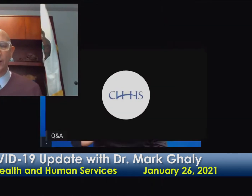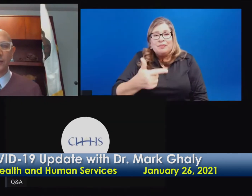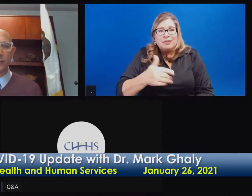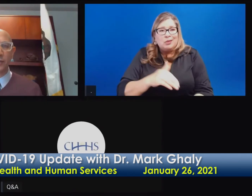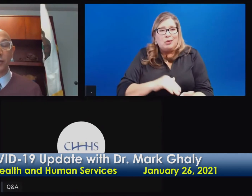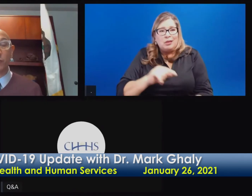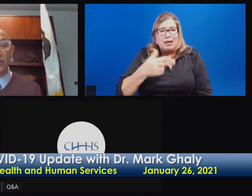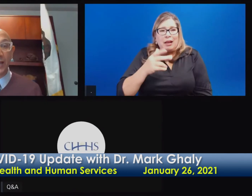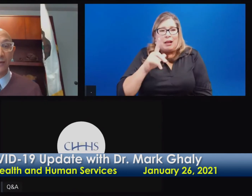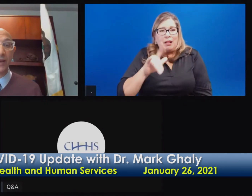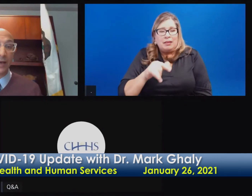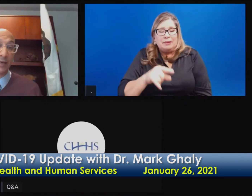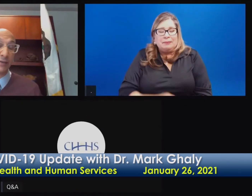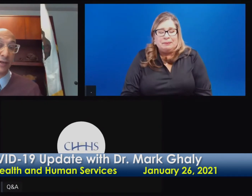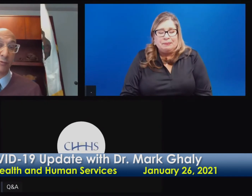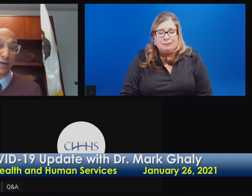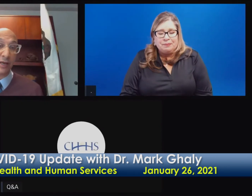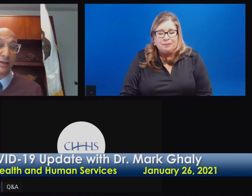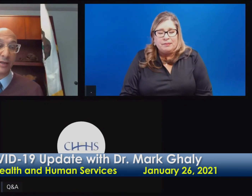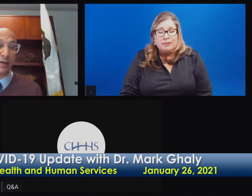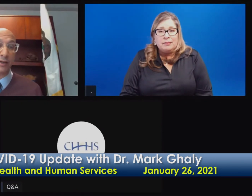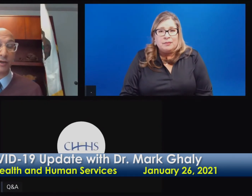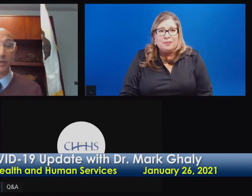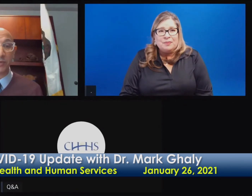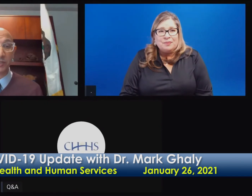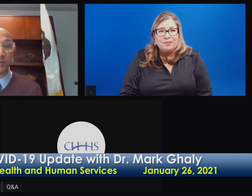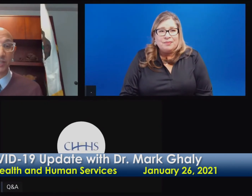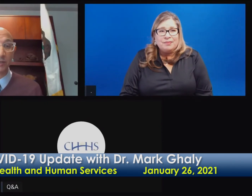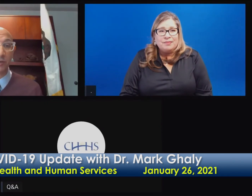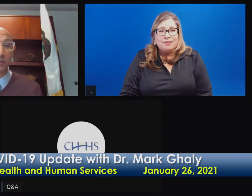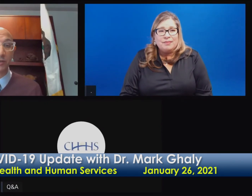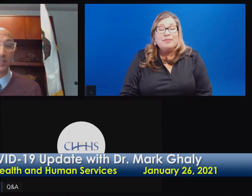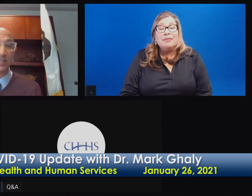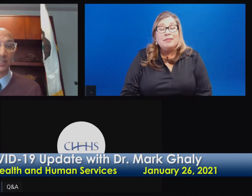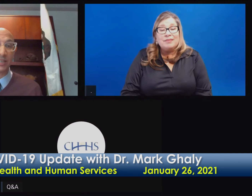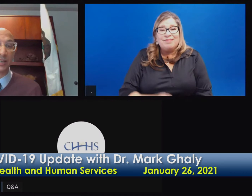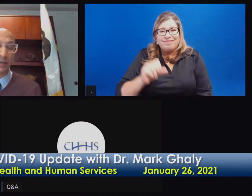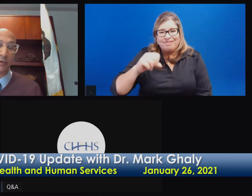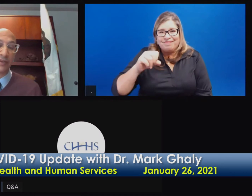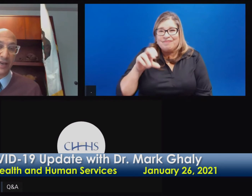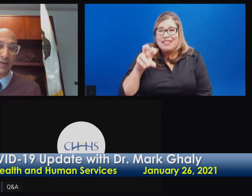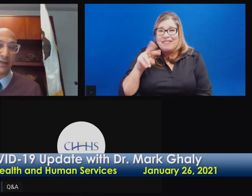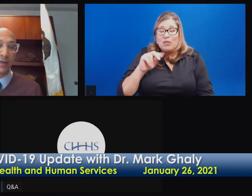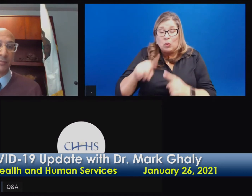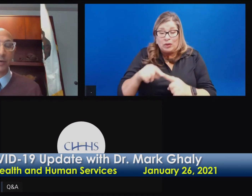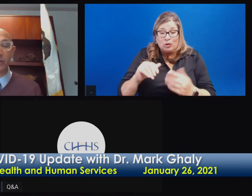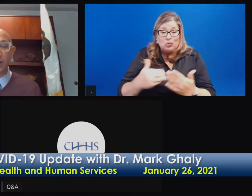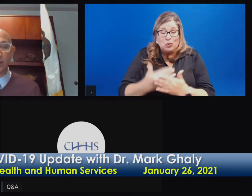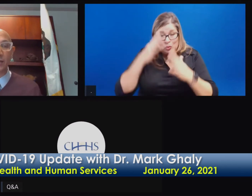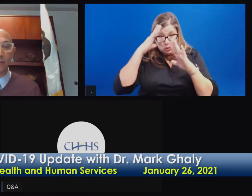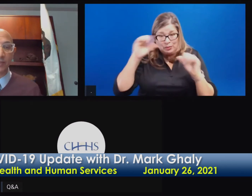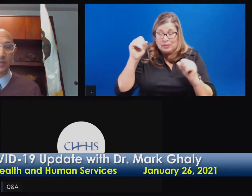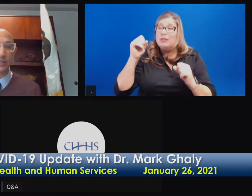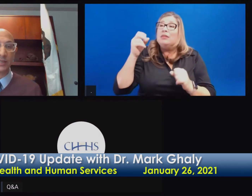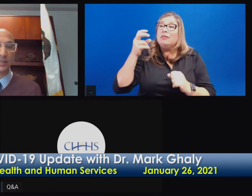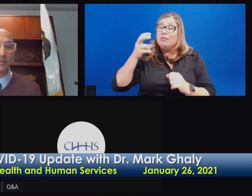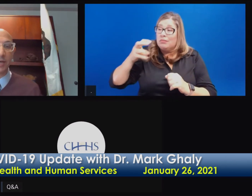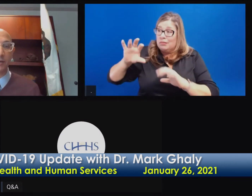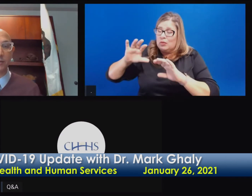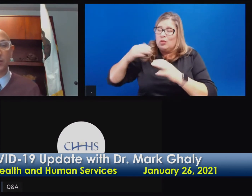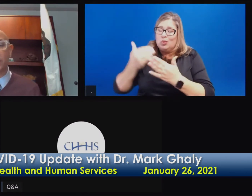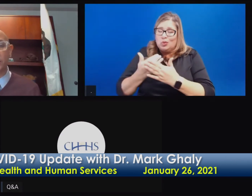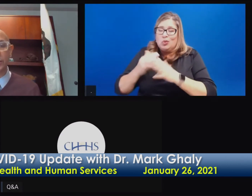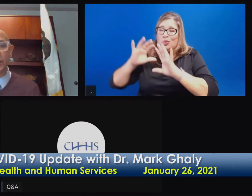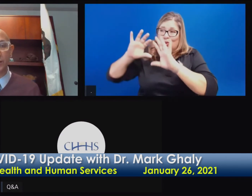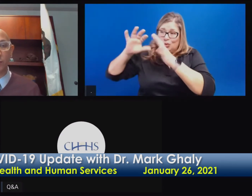And, and, uh, you know, we have had, even when the new administration was transitioning in, we've had periodic conversations